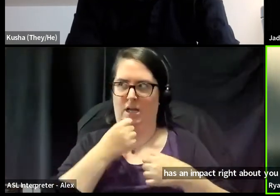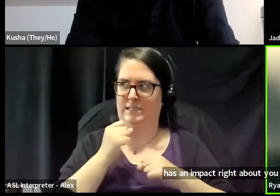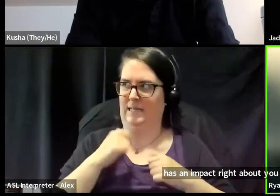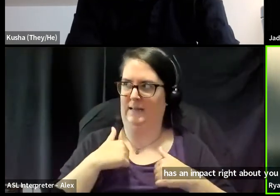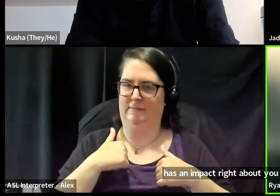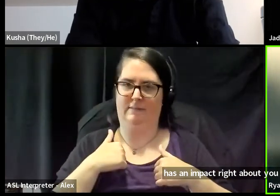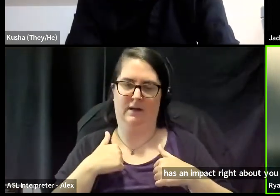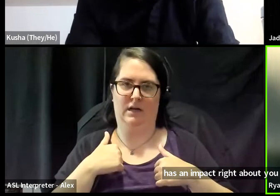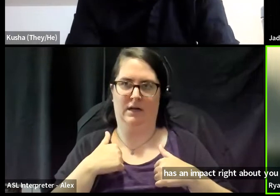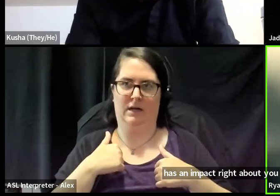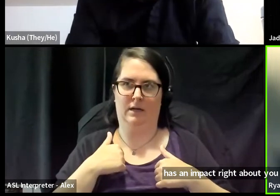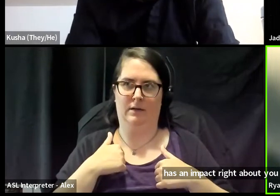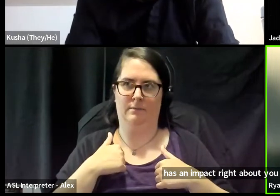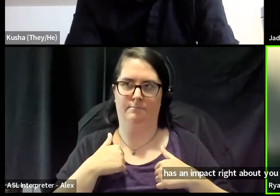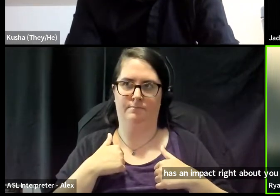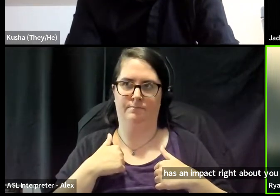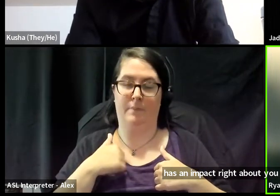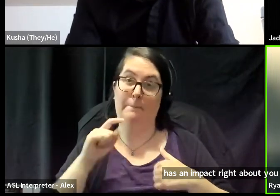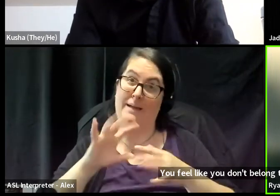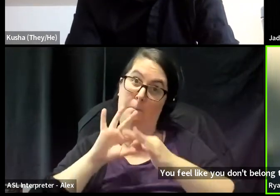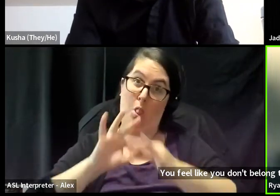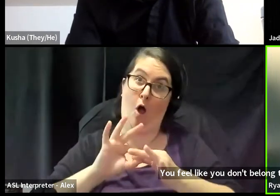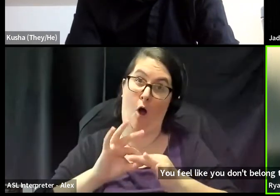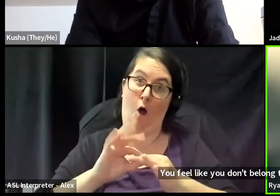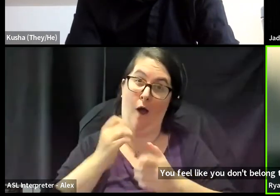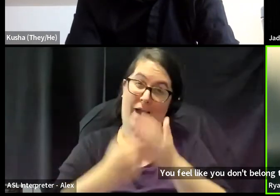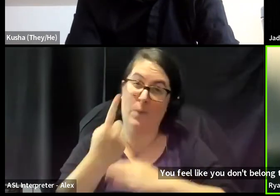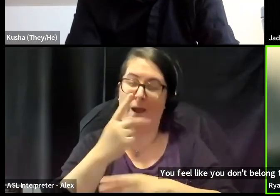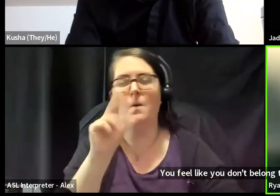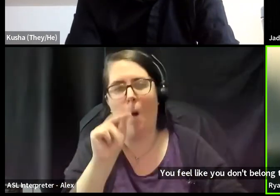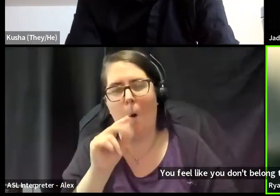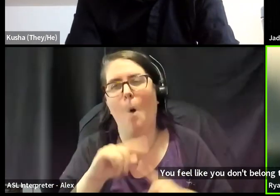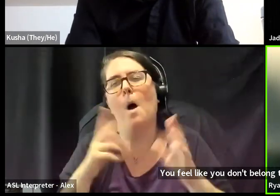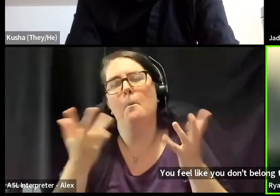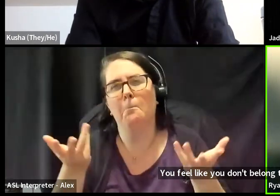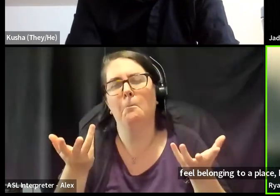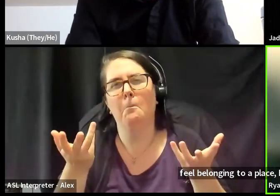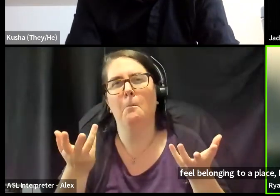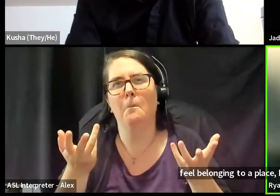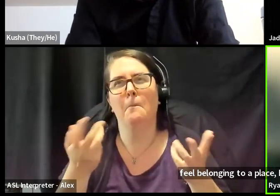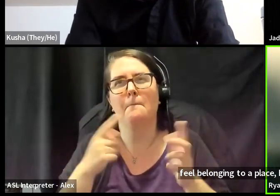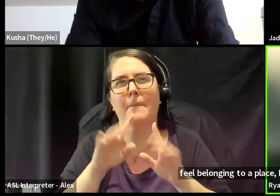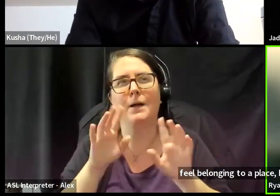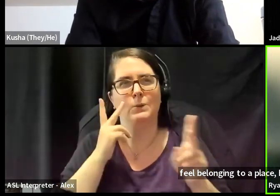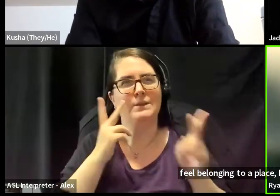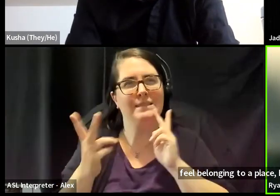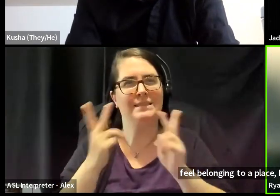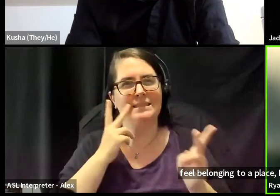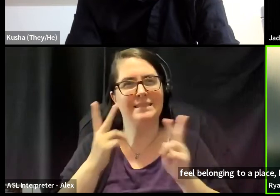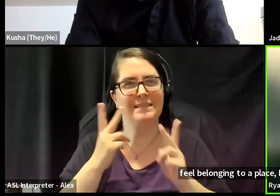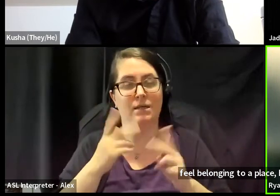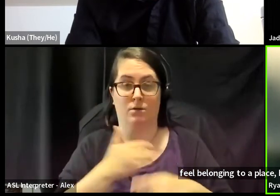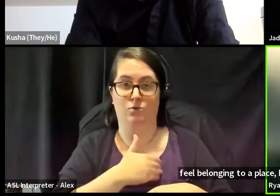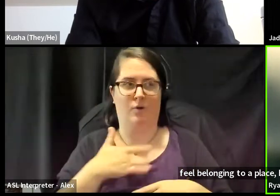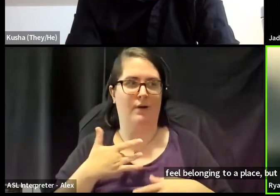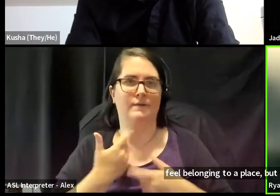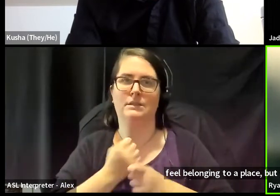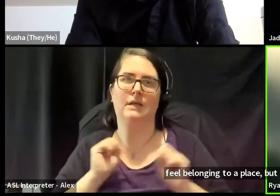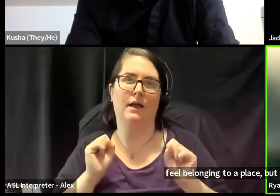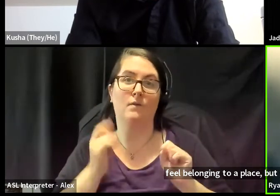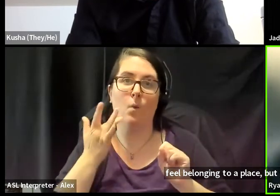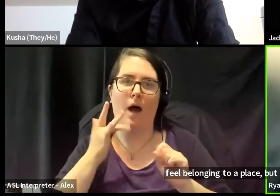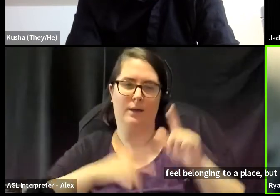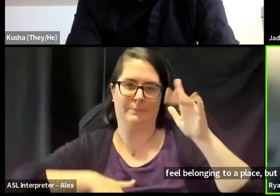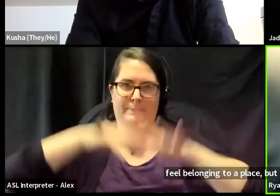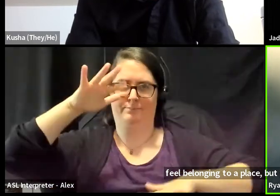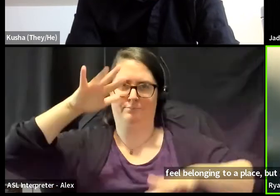Not that I need to feel belonging to a place, but you do see the way in which like we feel very safe in Toronto because of the sort of